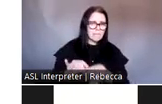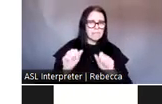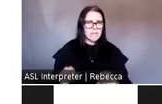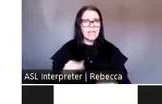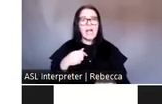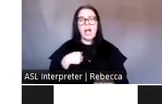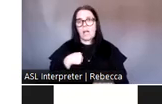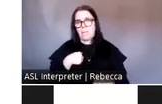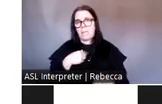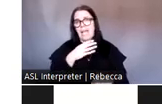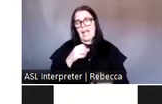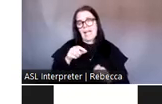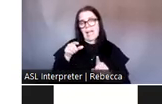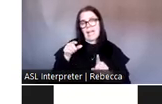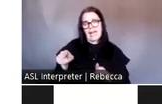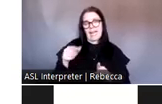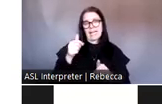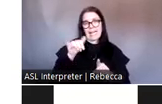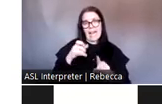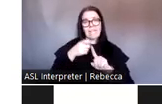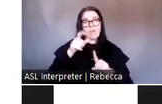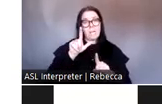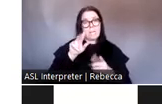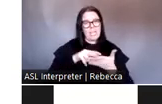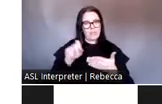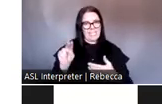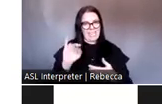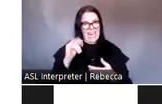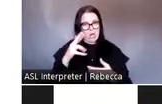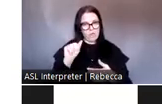from Literacy Link Niagara and Heather from Quill Network, who are here today as our